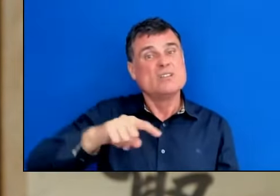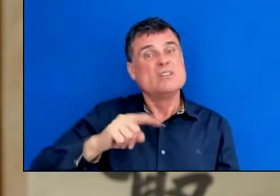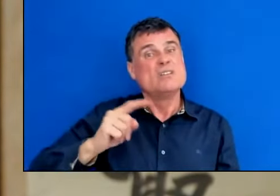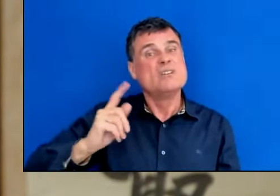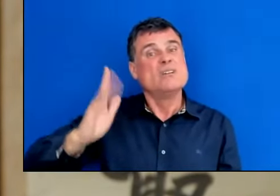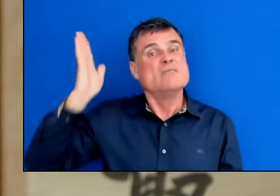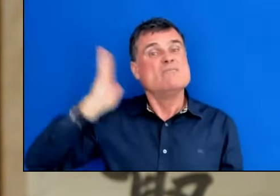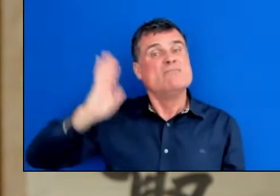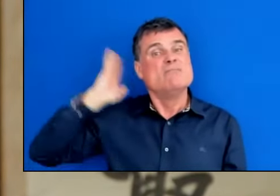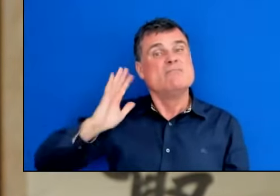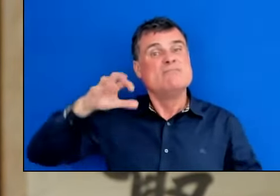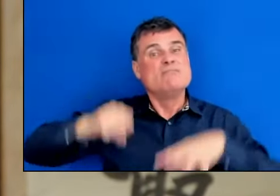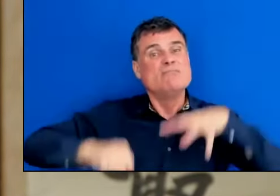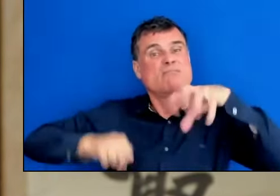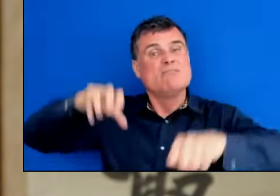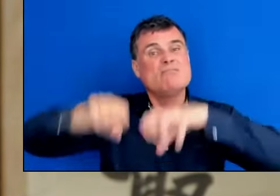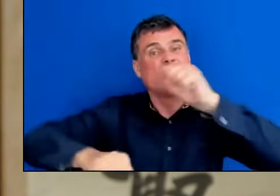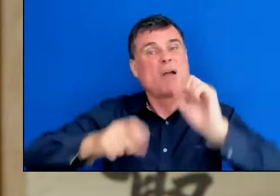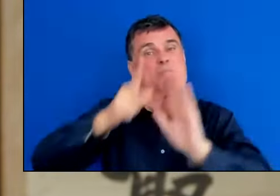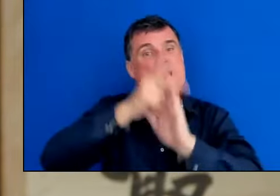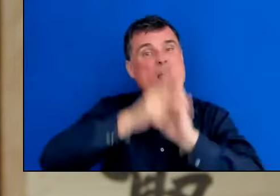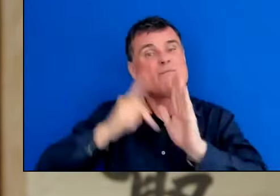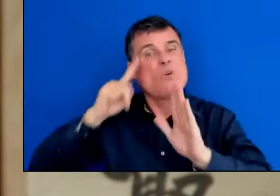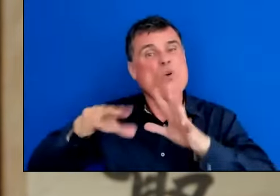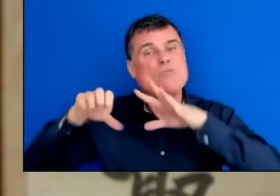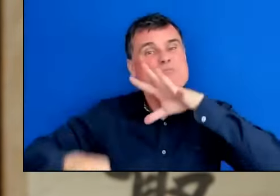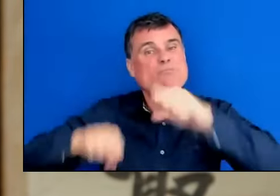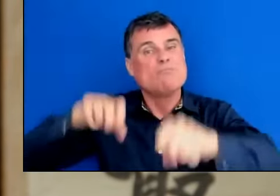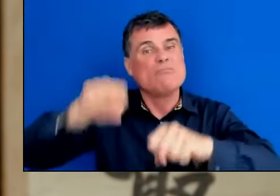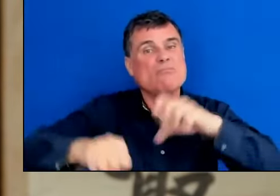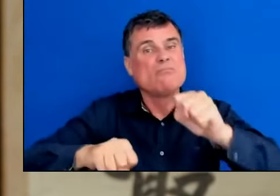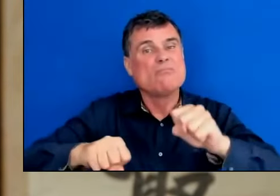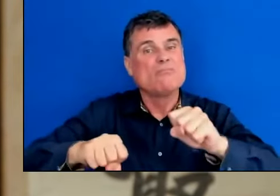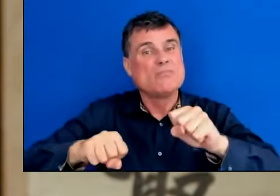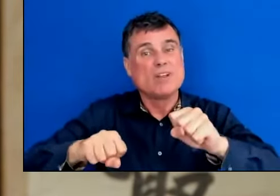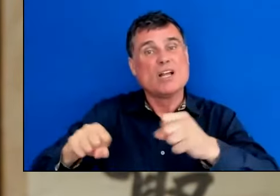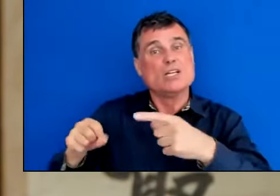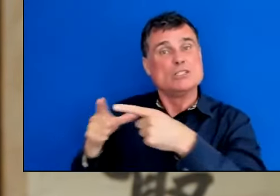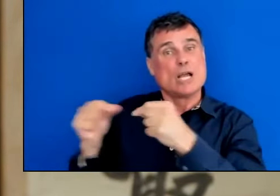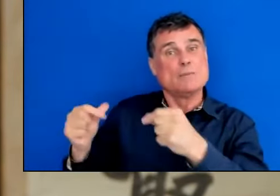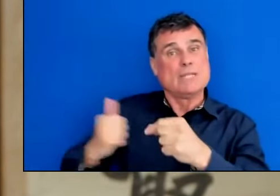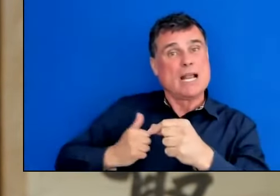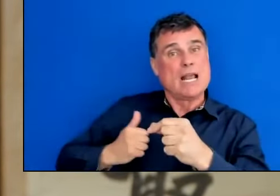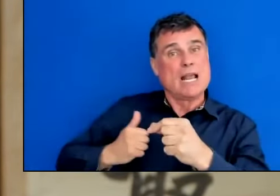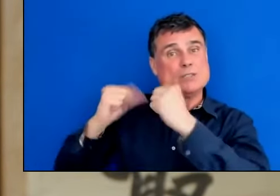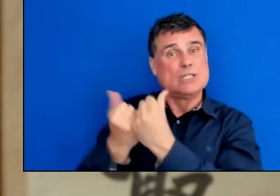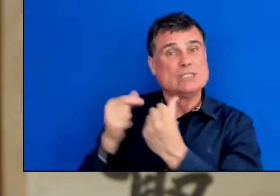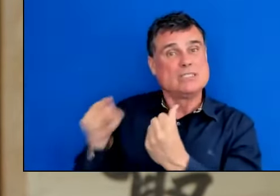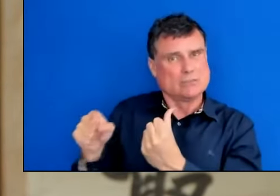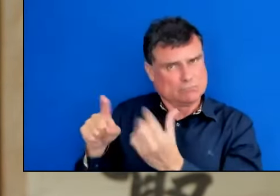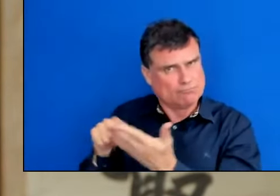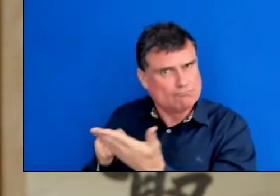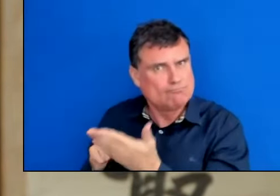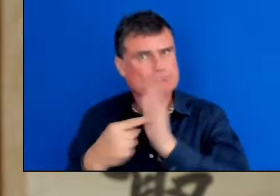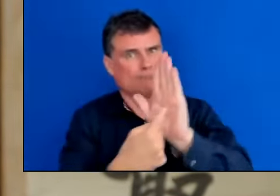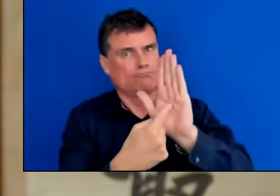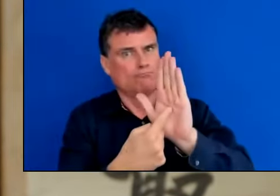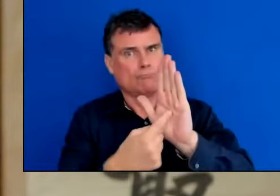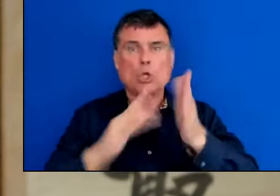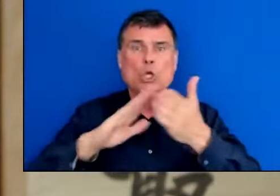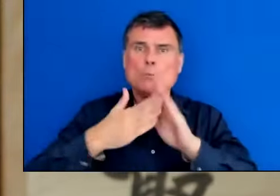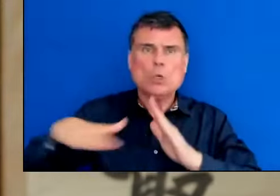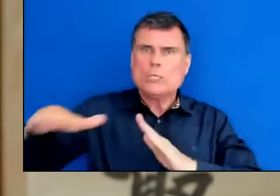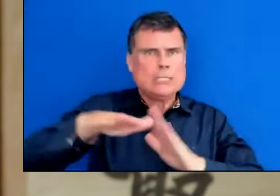policies. The National Association of Japanese Canadians is an excellent example of what's possible when community unites with one